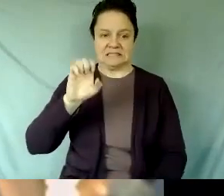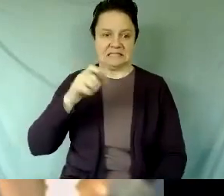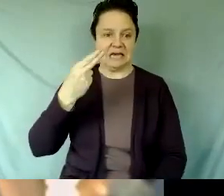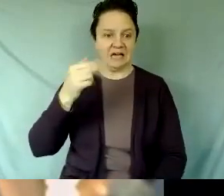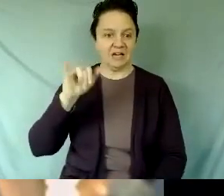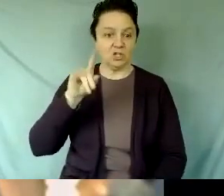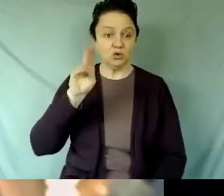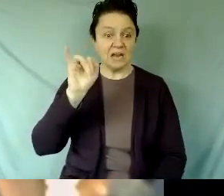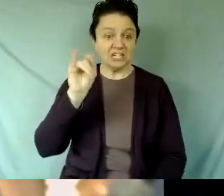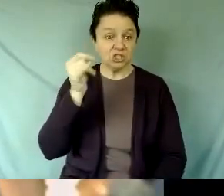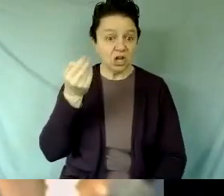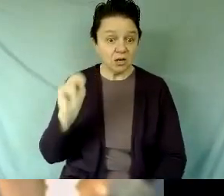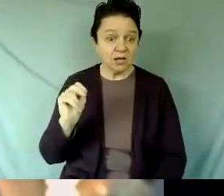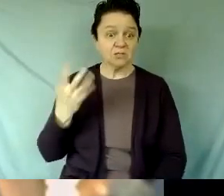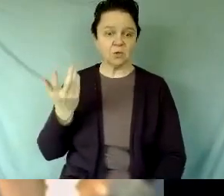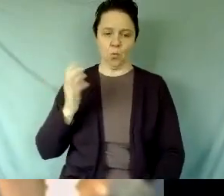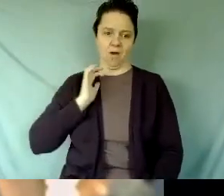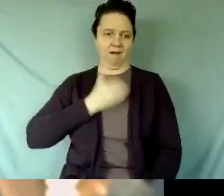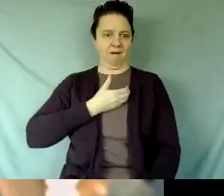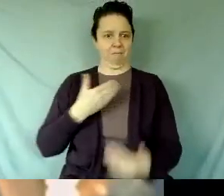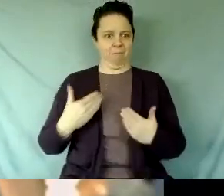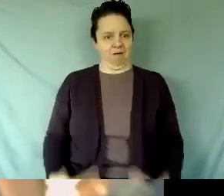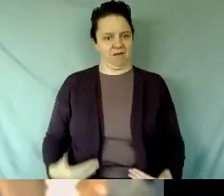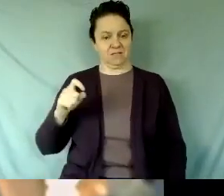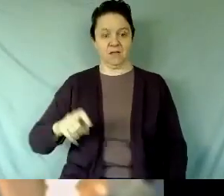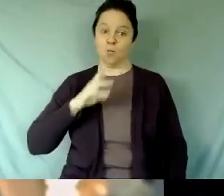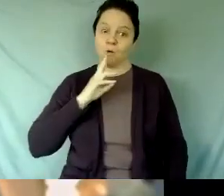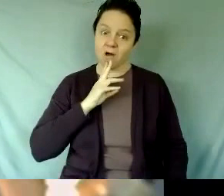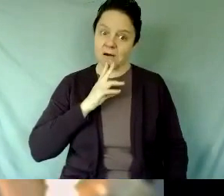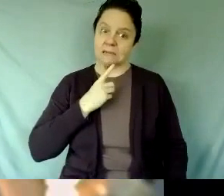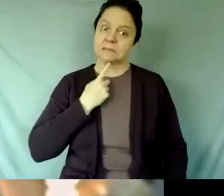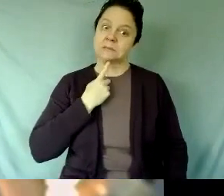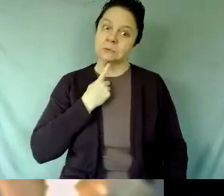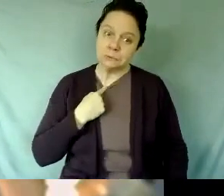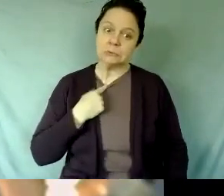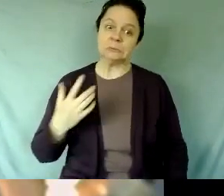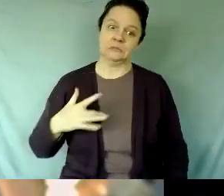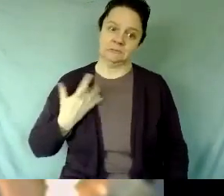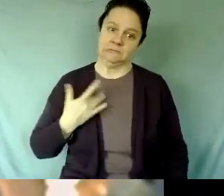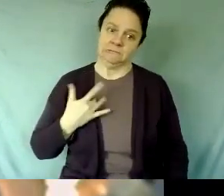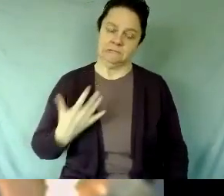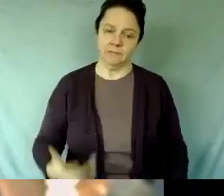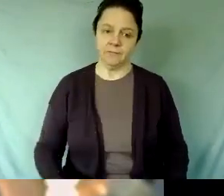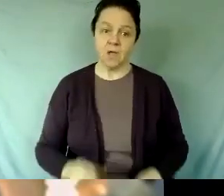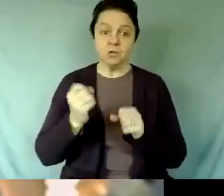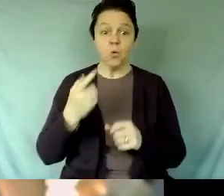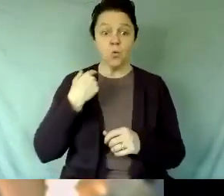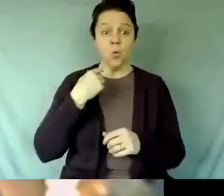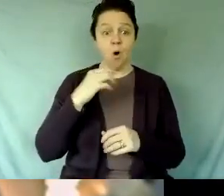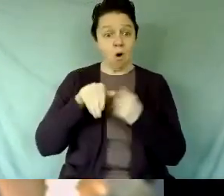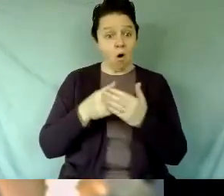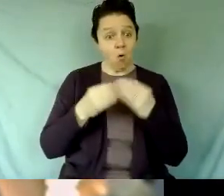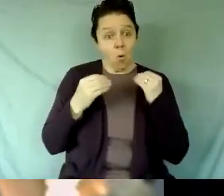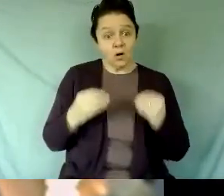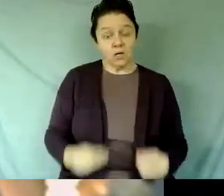cellular level. When our cells need water, we're experiencing that thirst. So all organisms